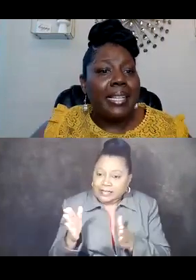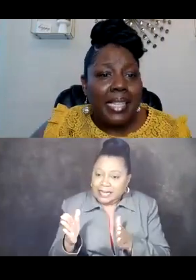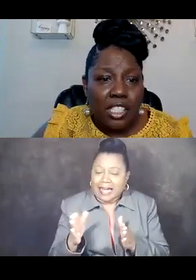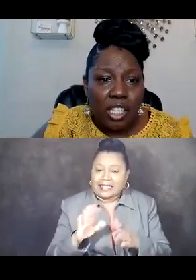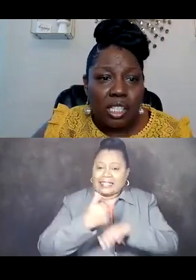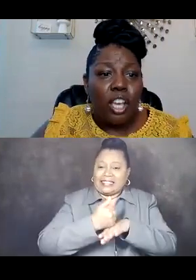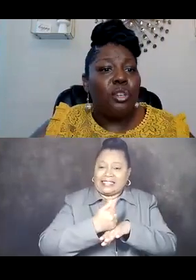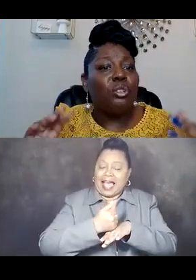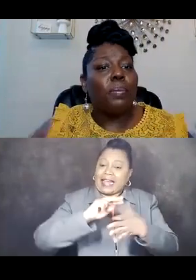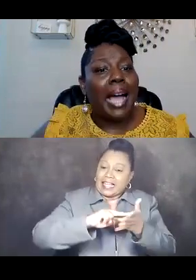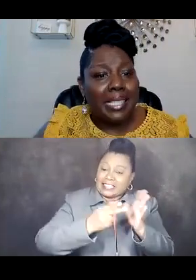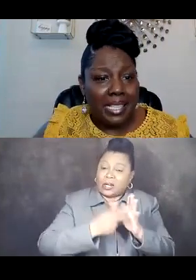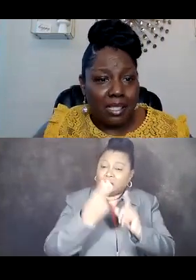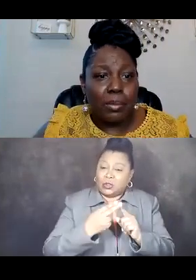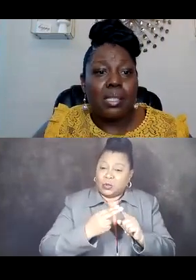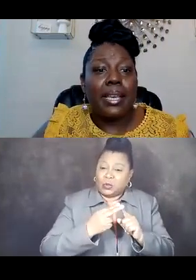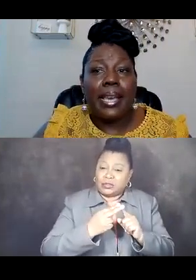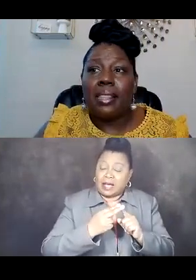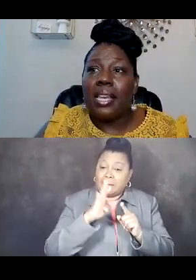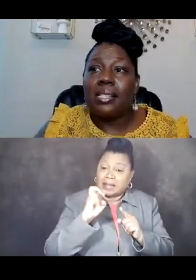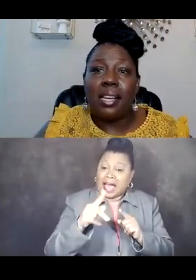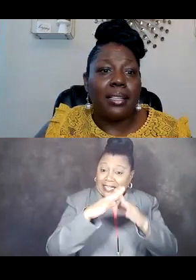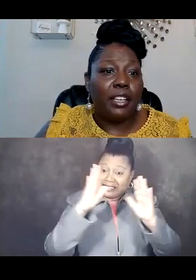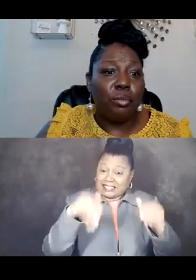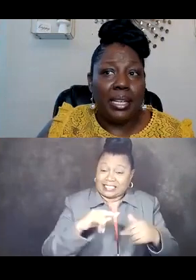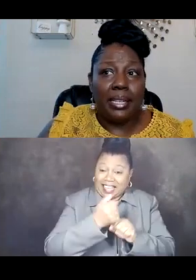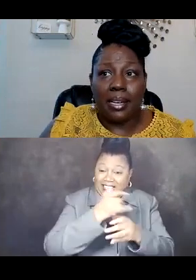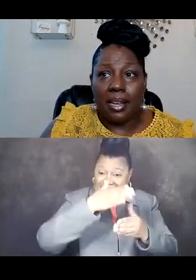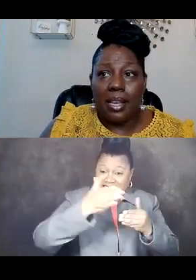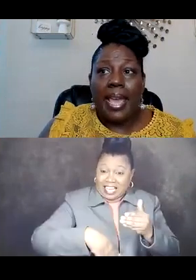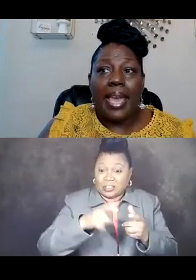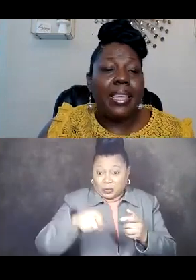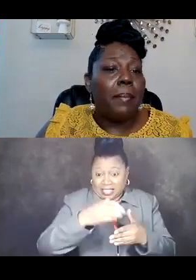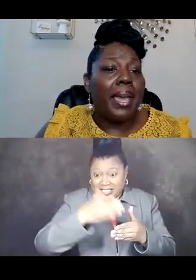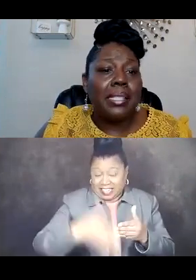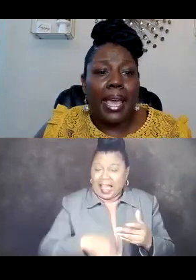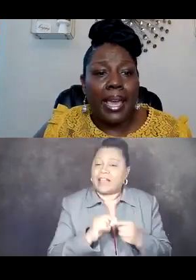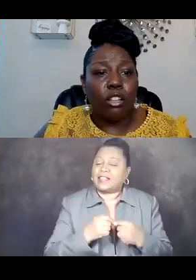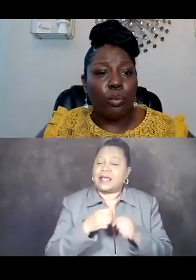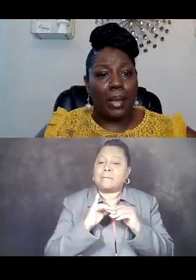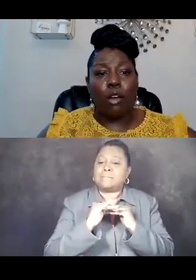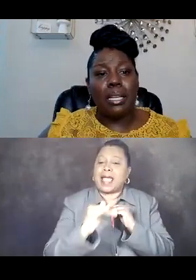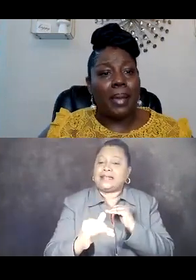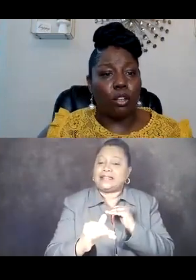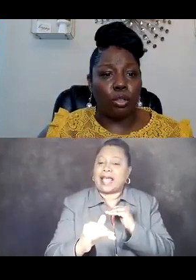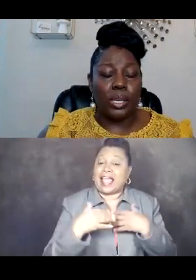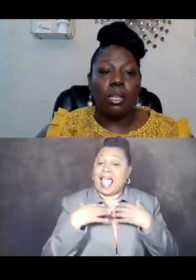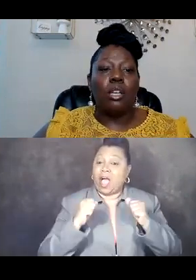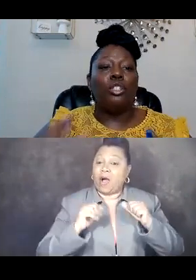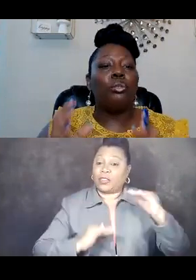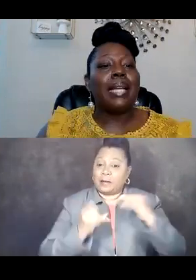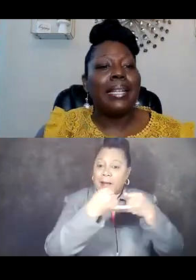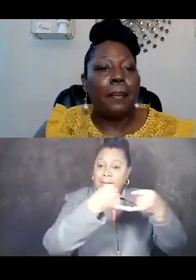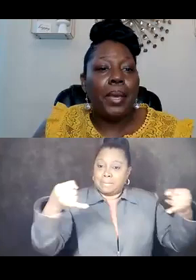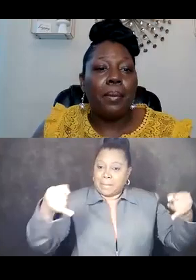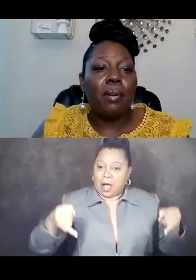Set intentions. Use block systems to get things done that you need done. And then maintain healthy boundaries.